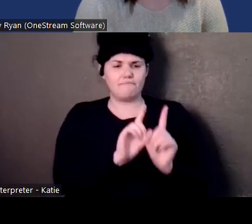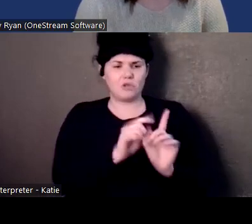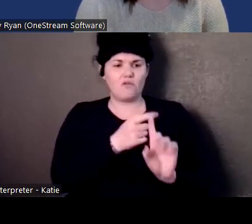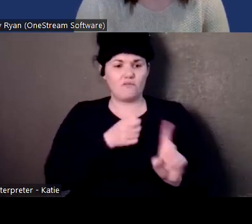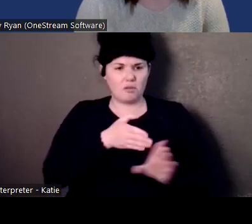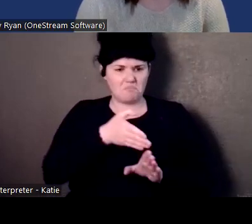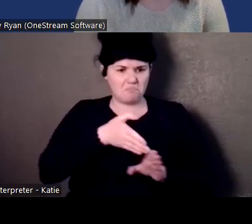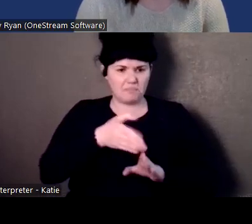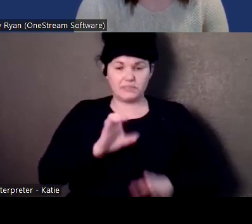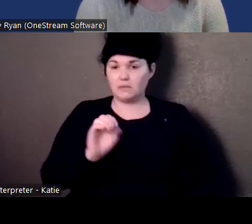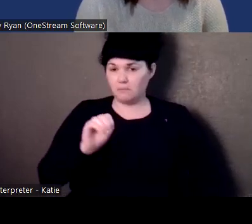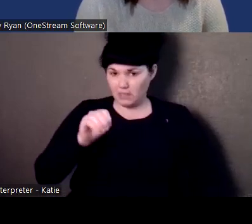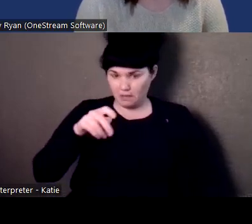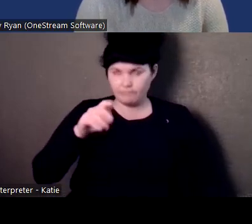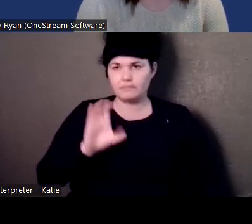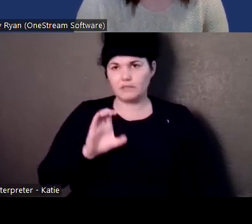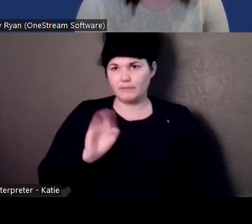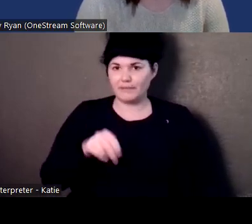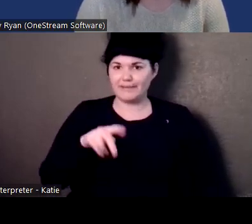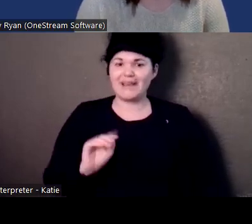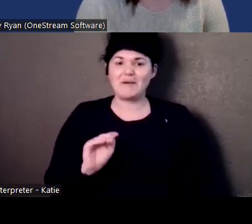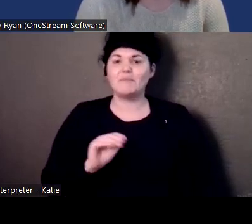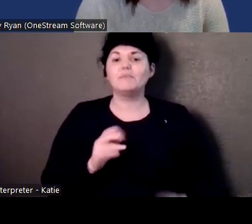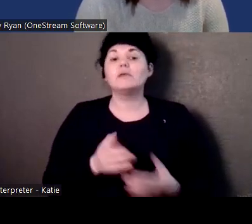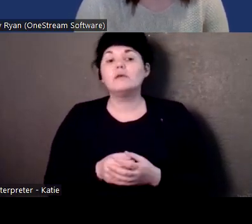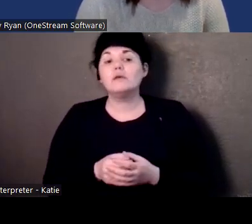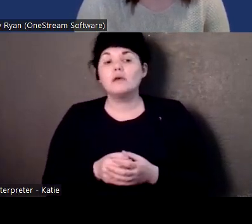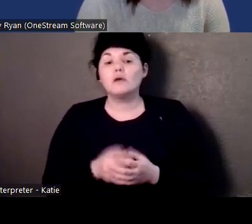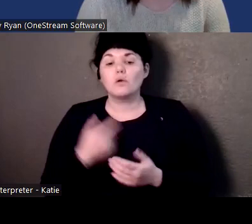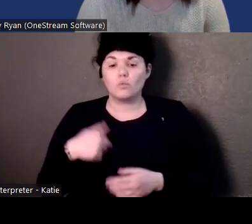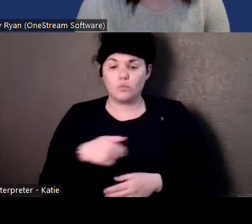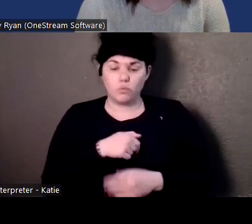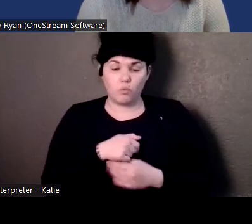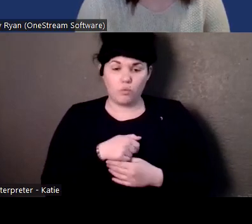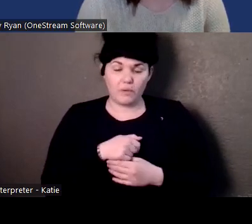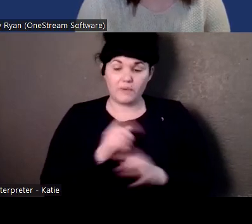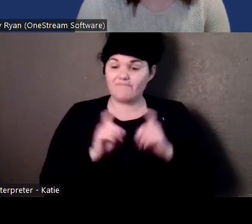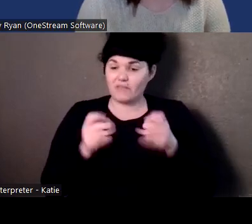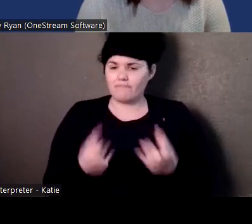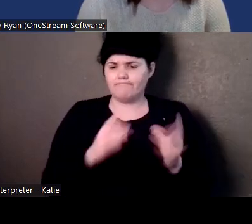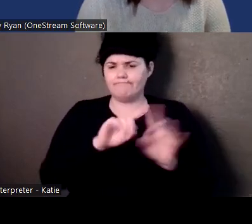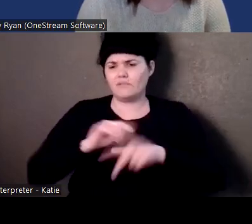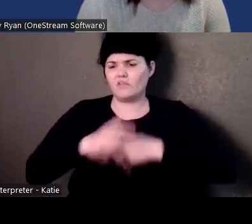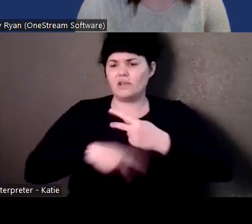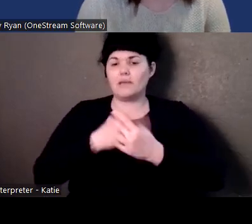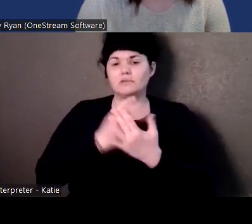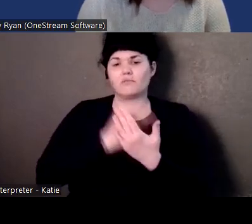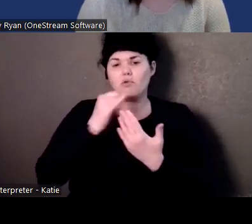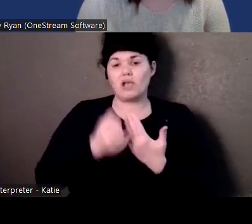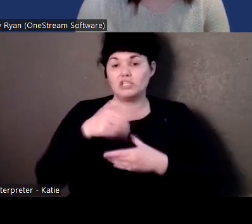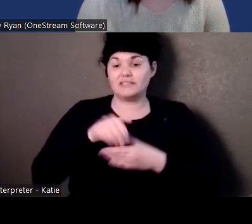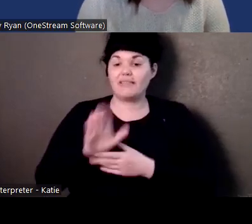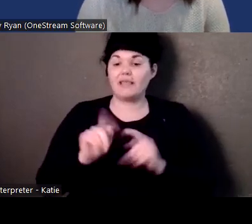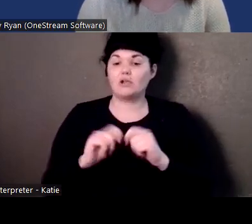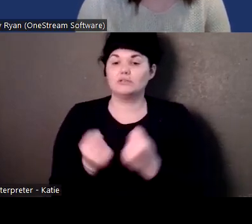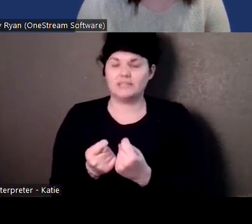industry. And during the program, our interns are tasked with, a number of different projects within their current team or the team that they would